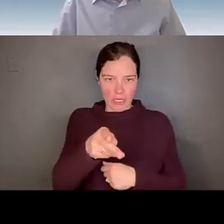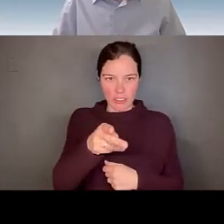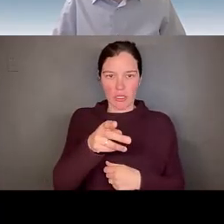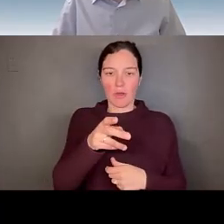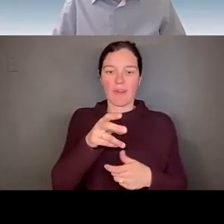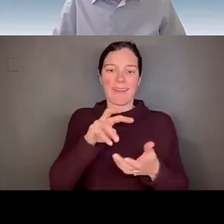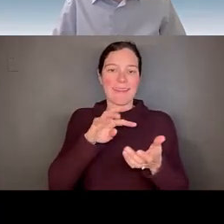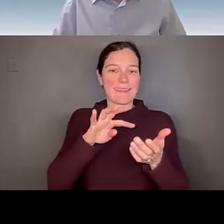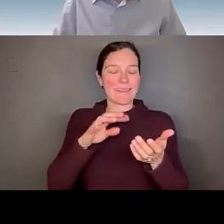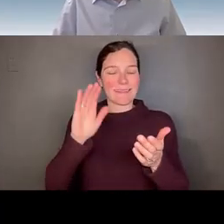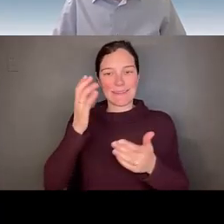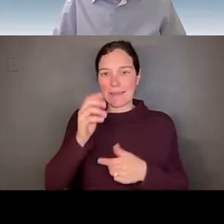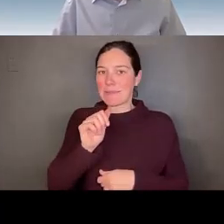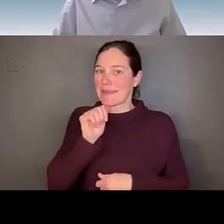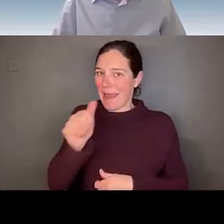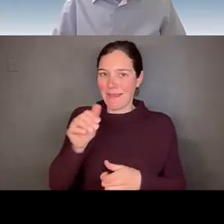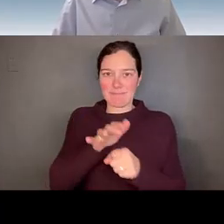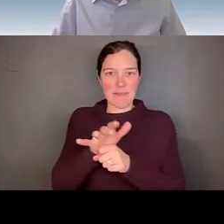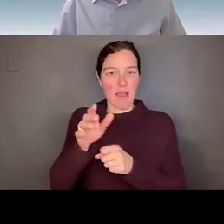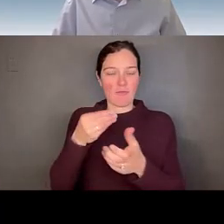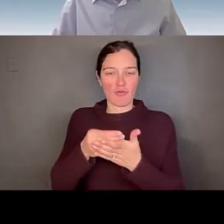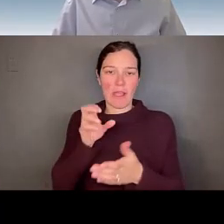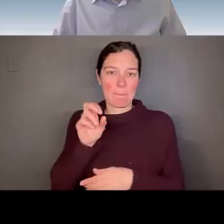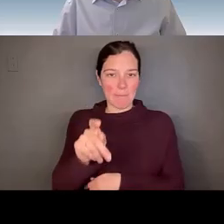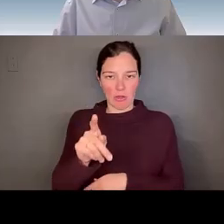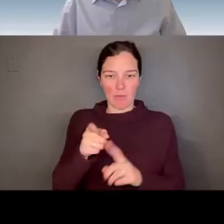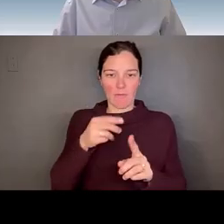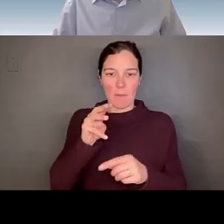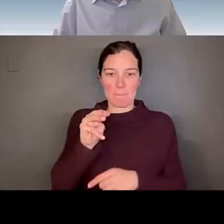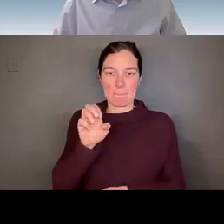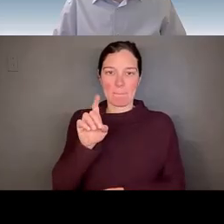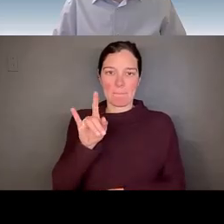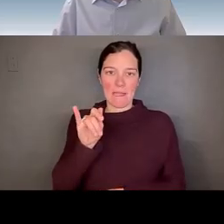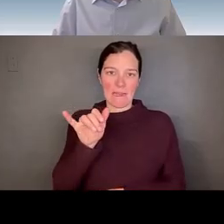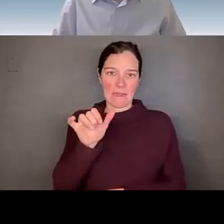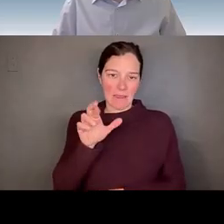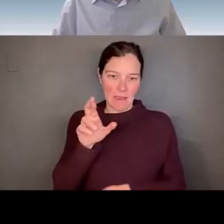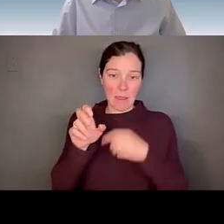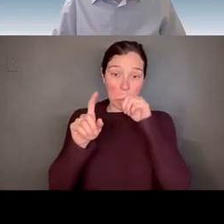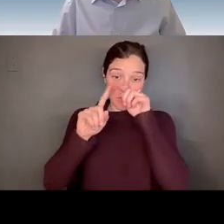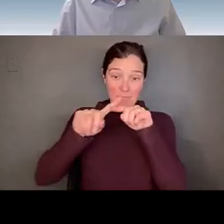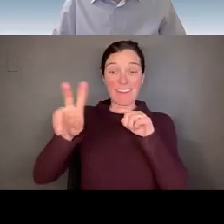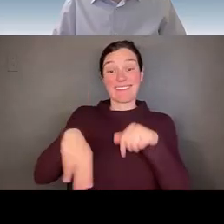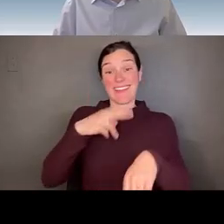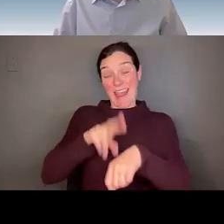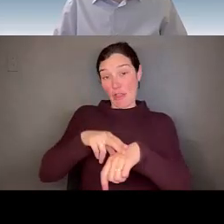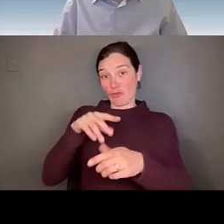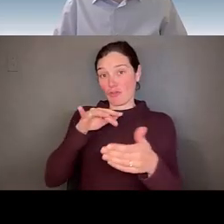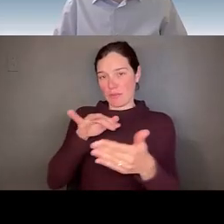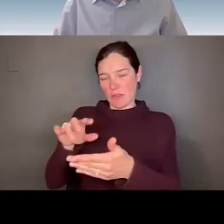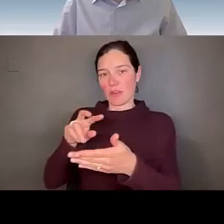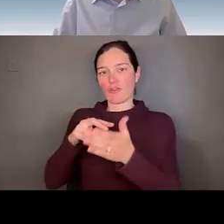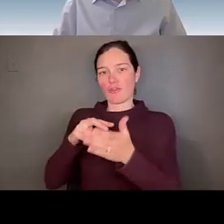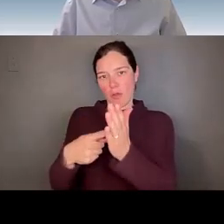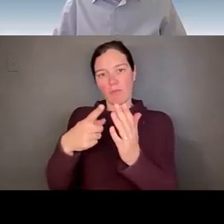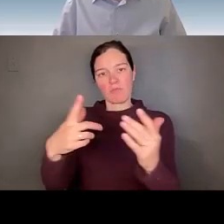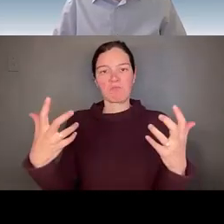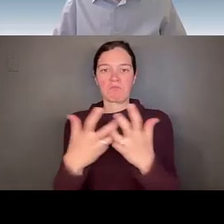under reimbursement from Medicare. Although national studies do show that Medicare payment rates should closely match reasonable costs for